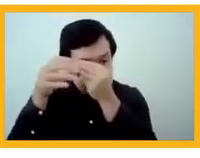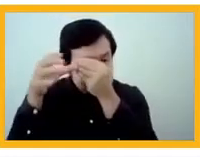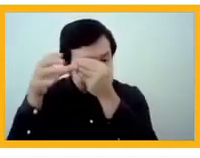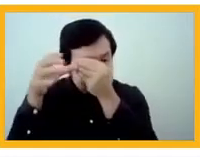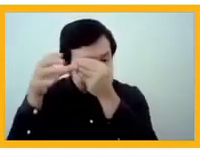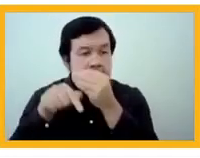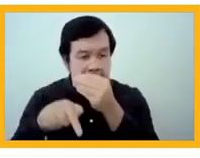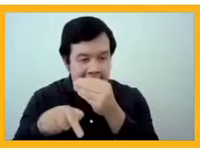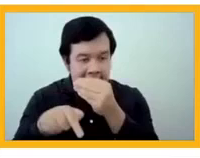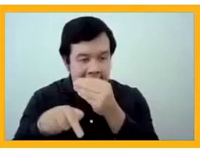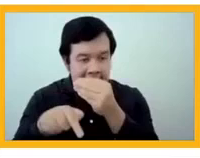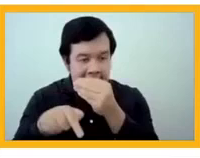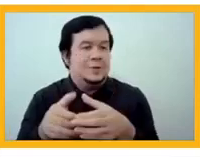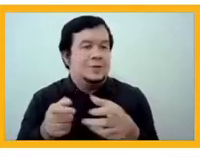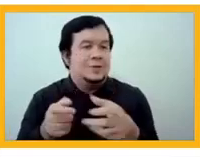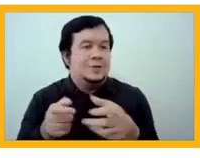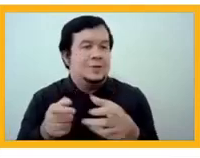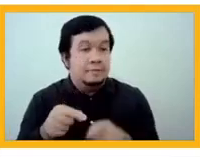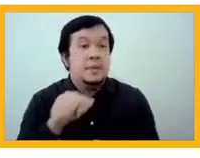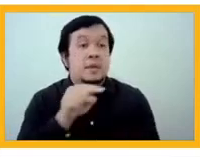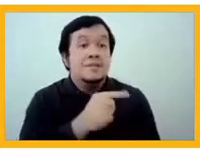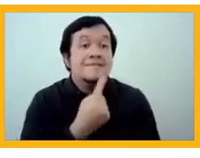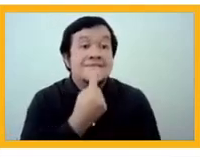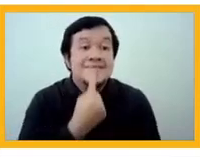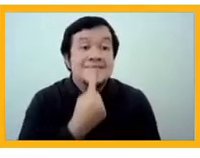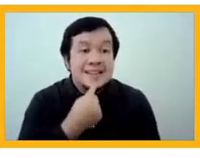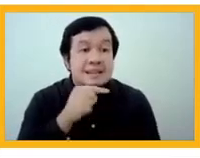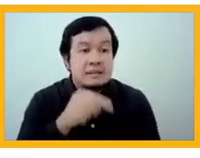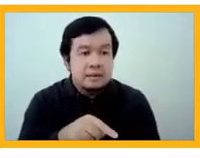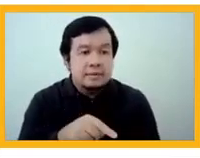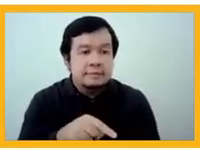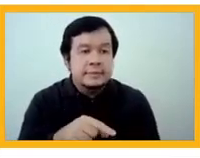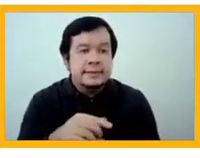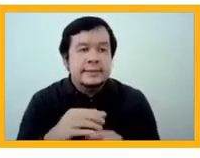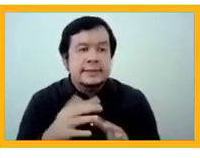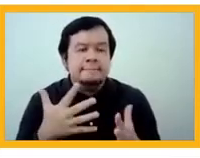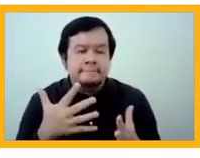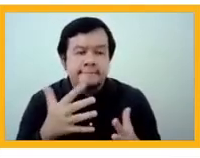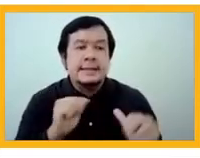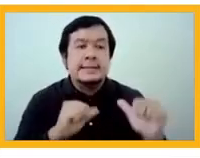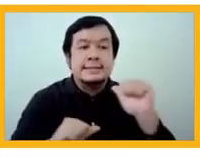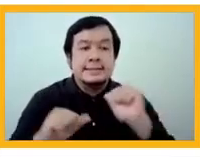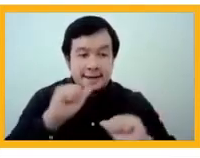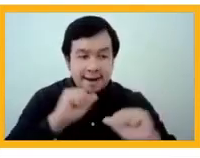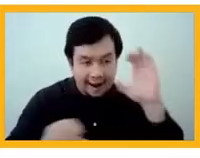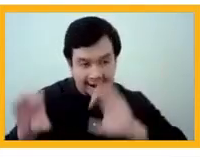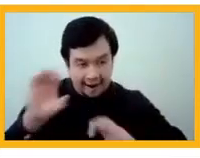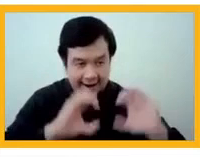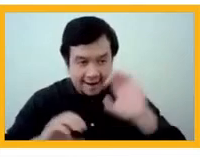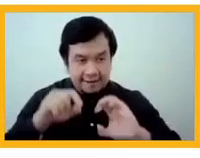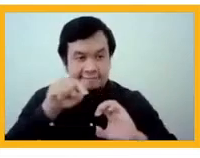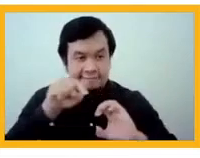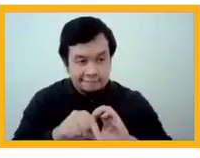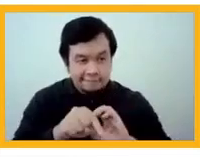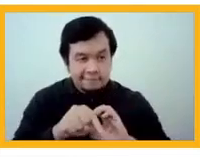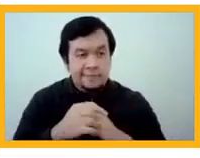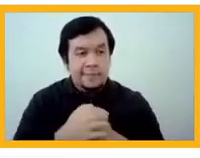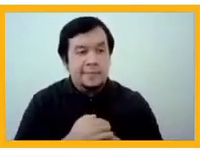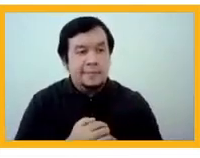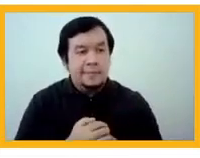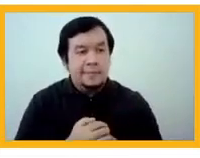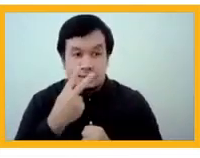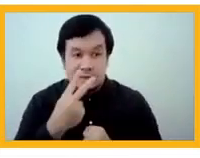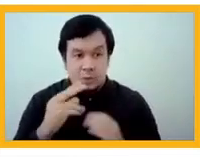was in the treatment group. Okay, so the good news here is that you see that all students benefit because the red minus blue